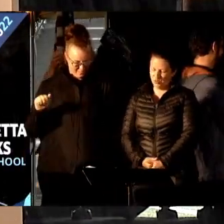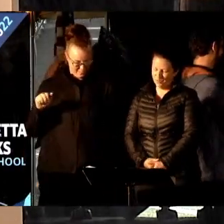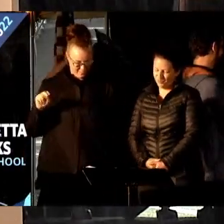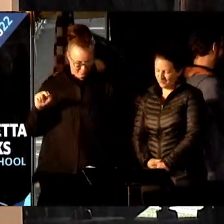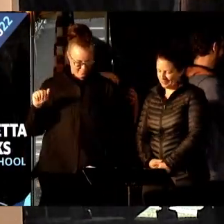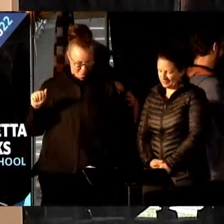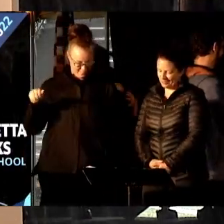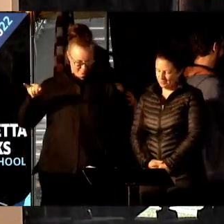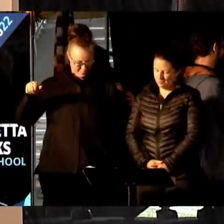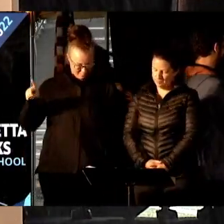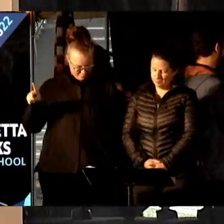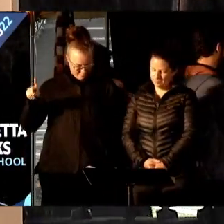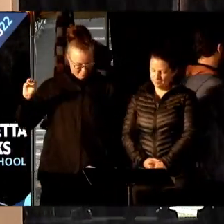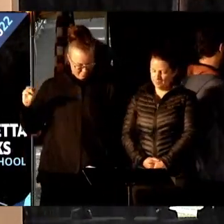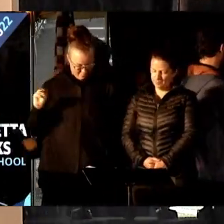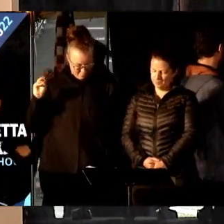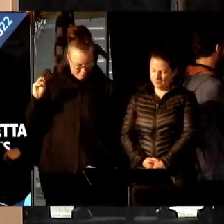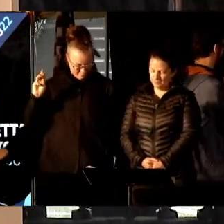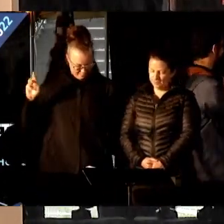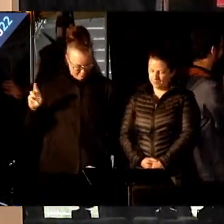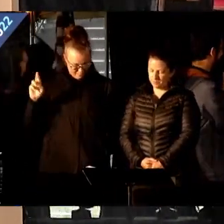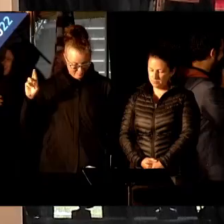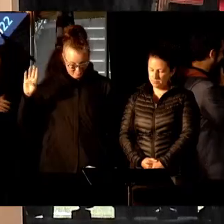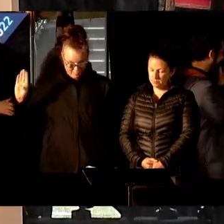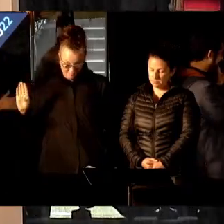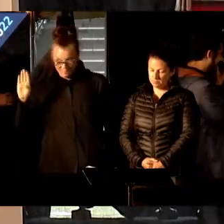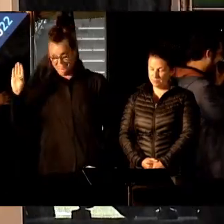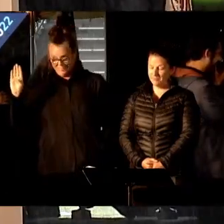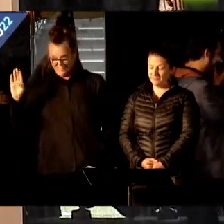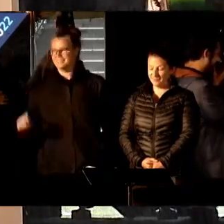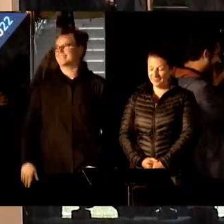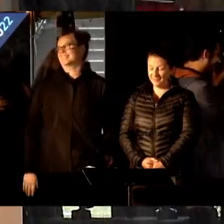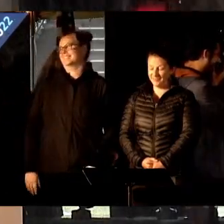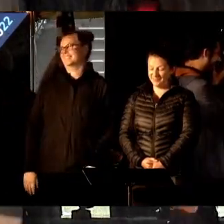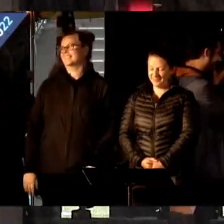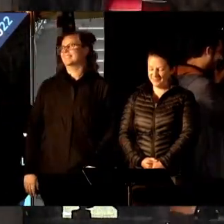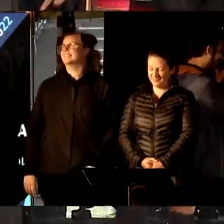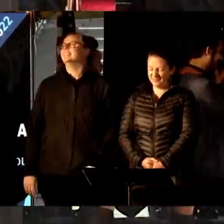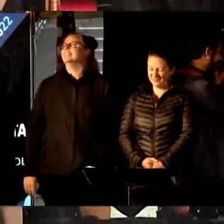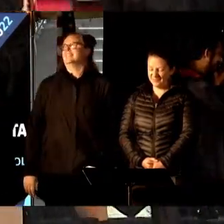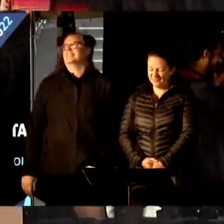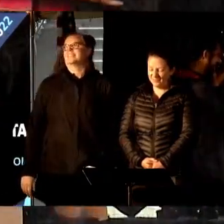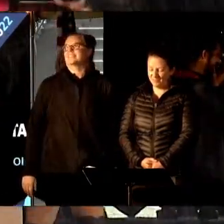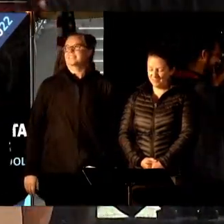Anaid Maria Ramirez Bereleza.